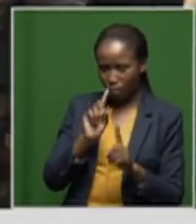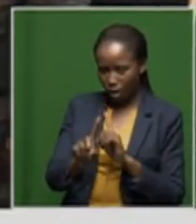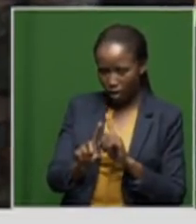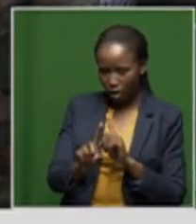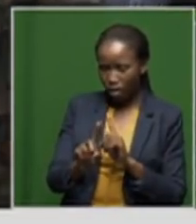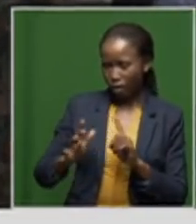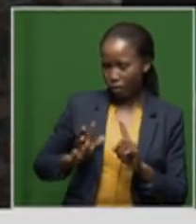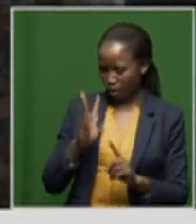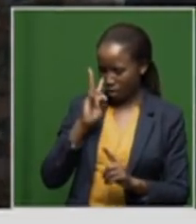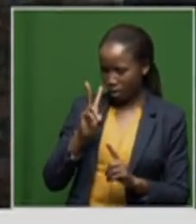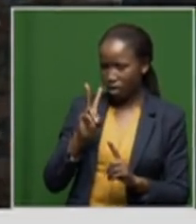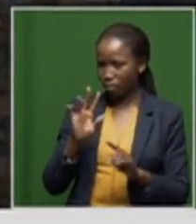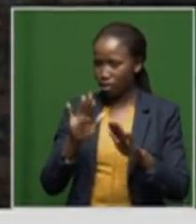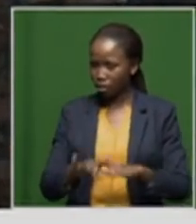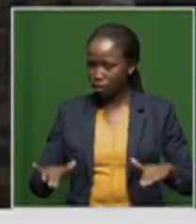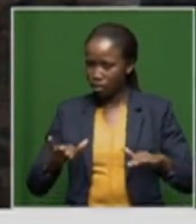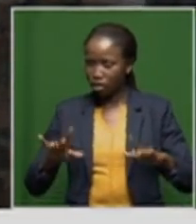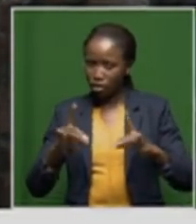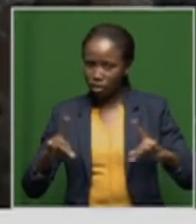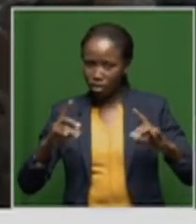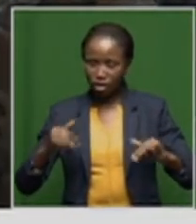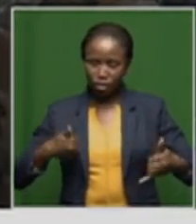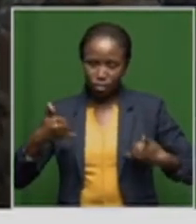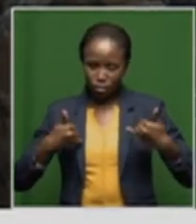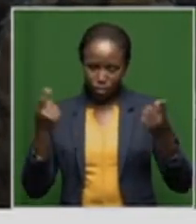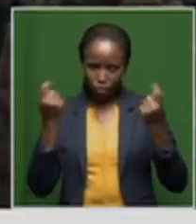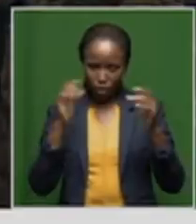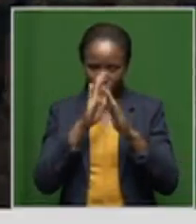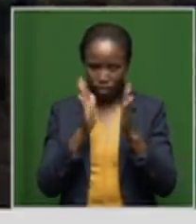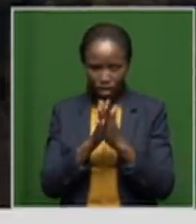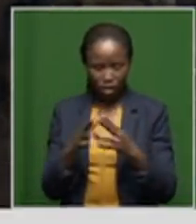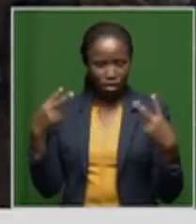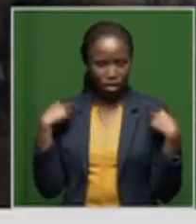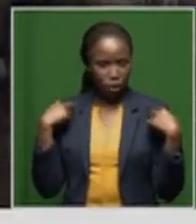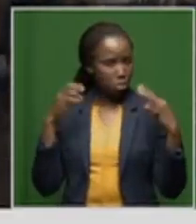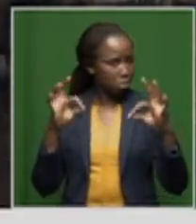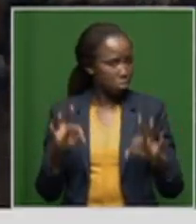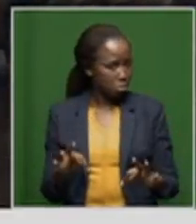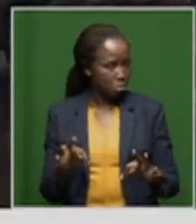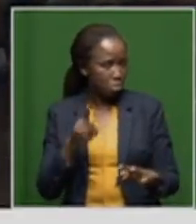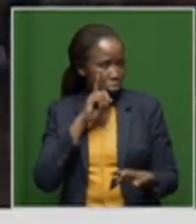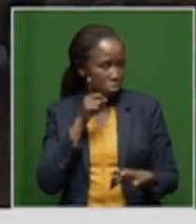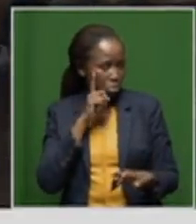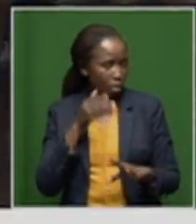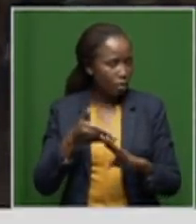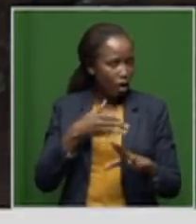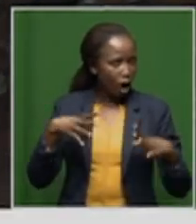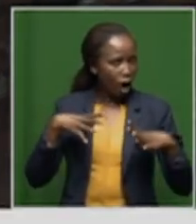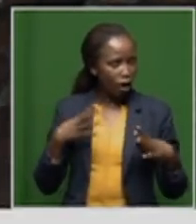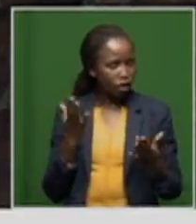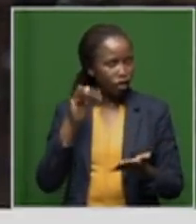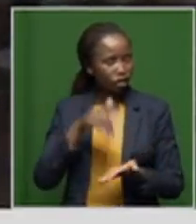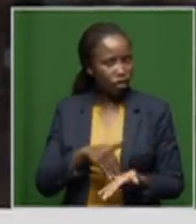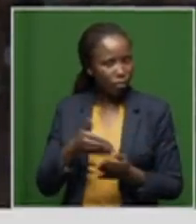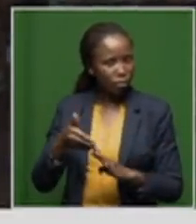see if the state is all checked and if security is up to standard for the arrival of the former